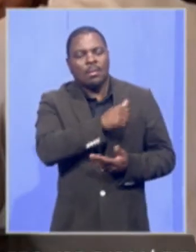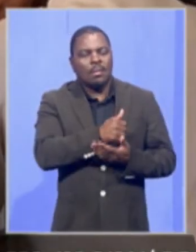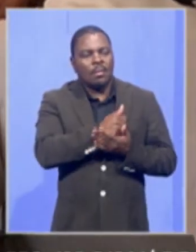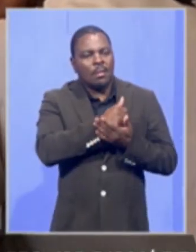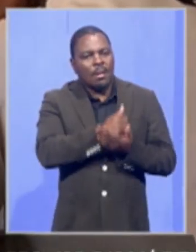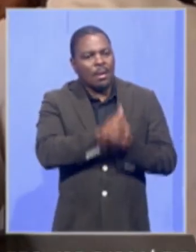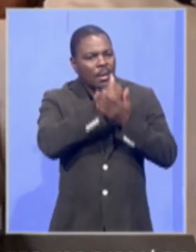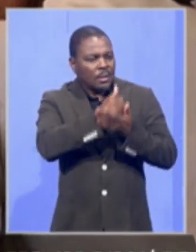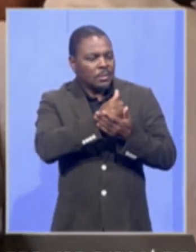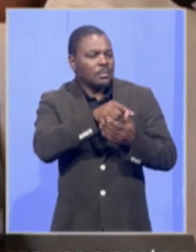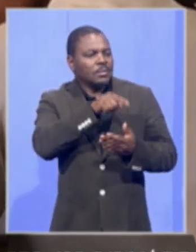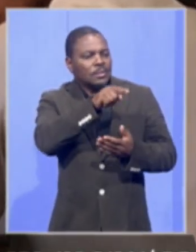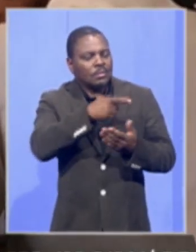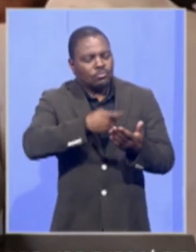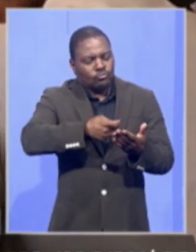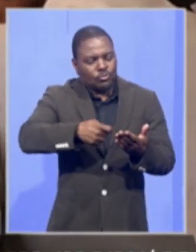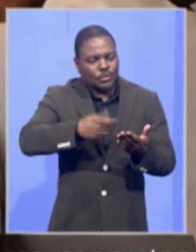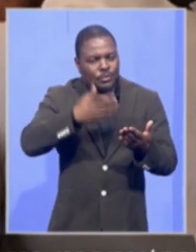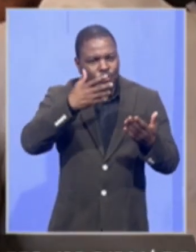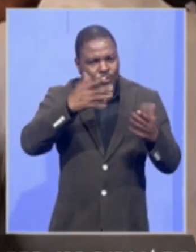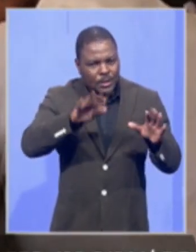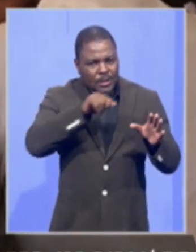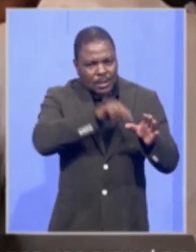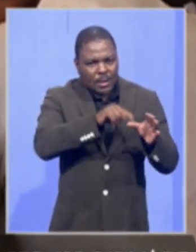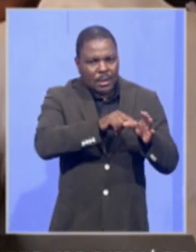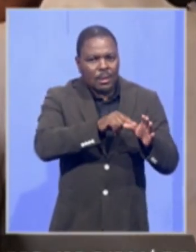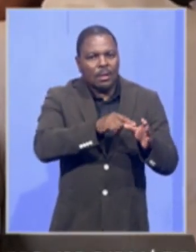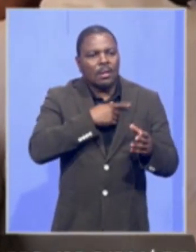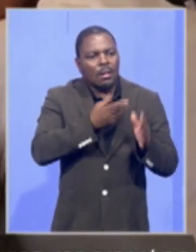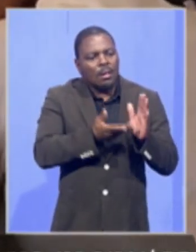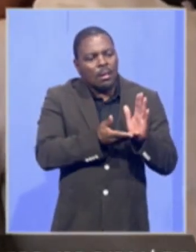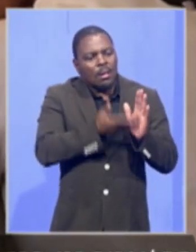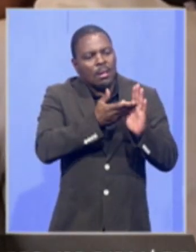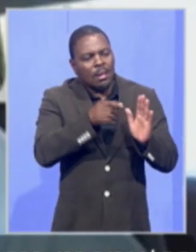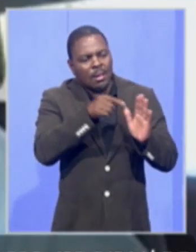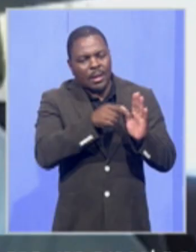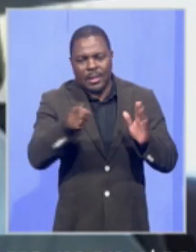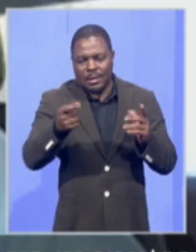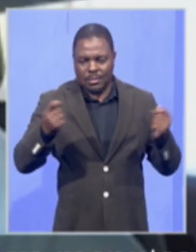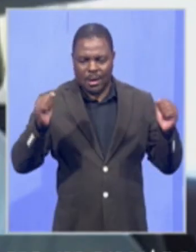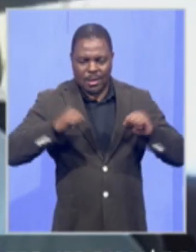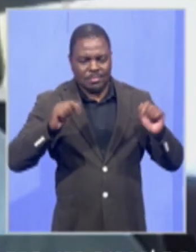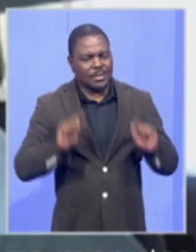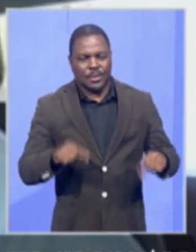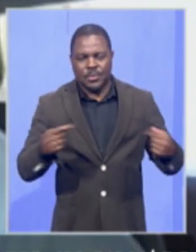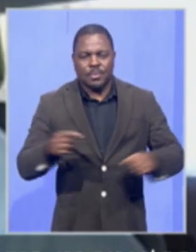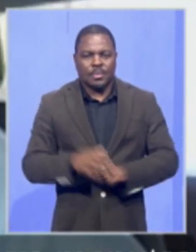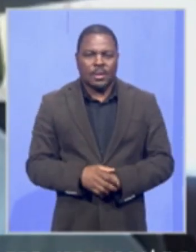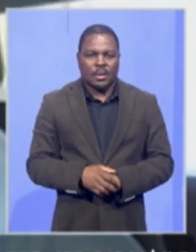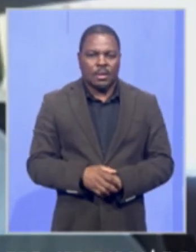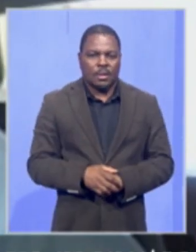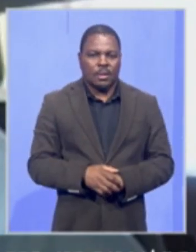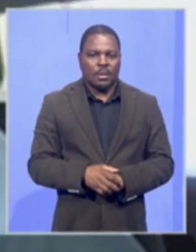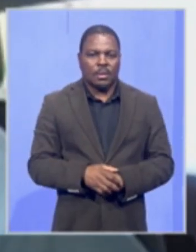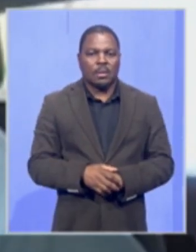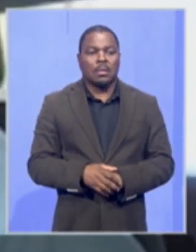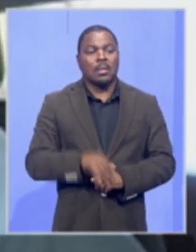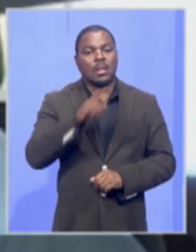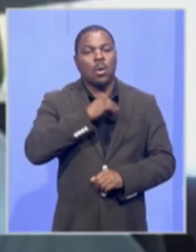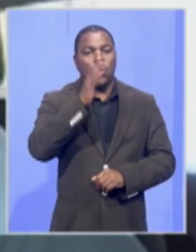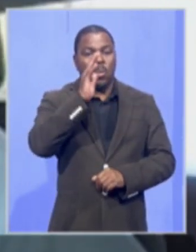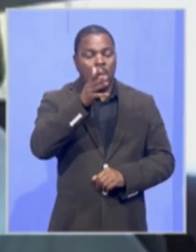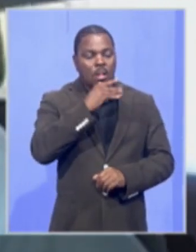basebetsi ba keke ba saenela tumellano efe kapa efe e sa kenyeletseng nyollo ya meputso. There will be an increase related